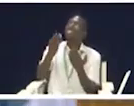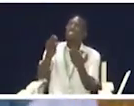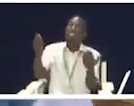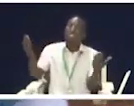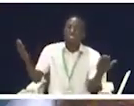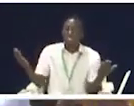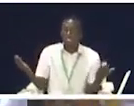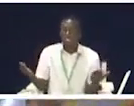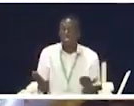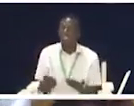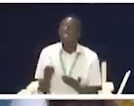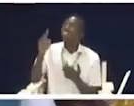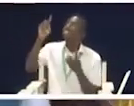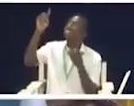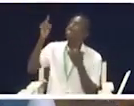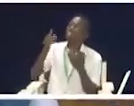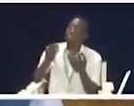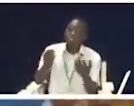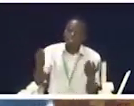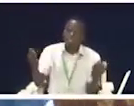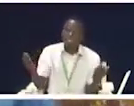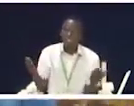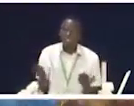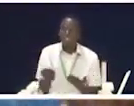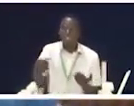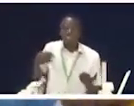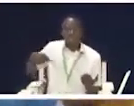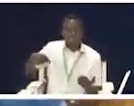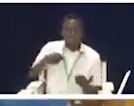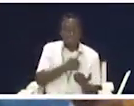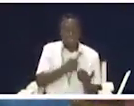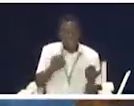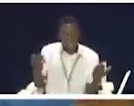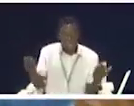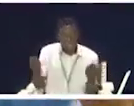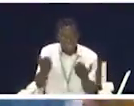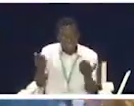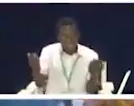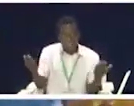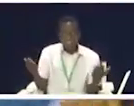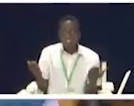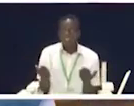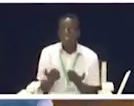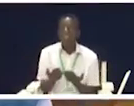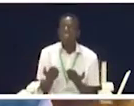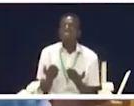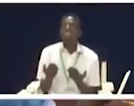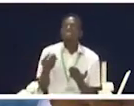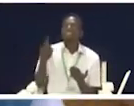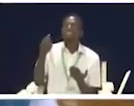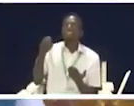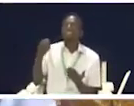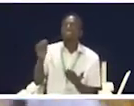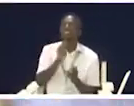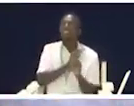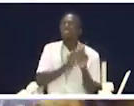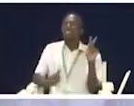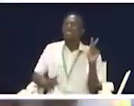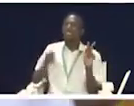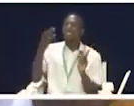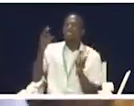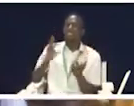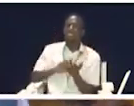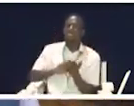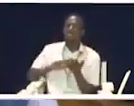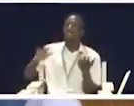Gashina, Gamana, Gamana, Sarkin, Gajana, Major Tonduni, the Alita